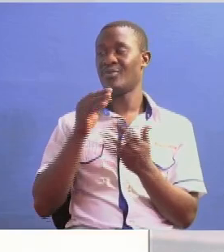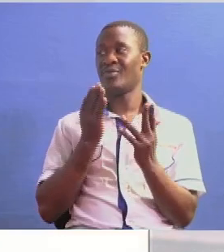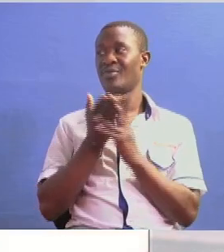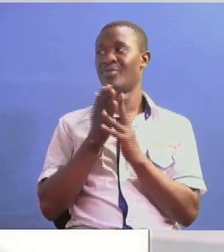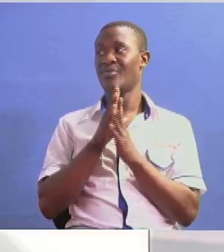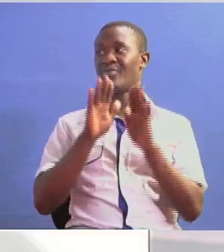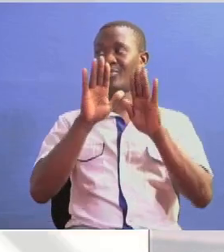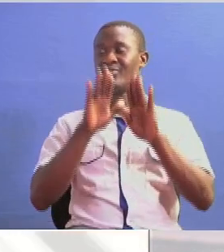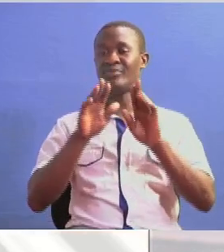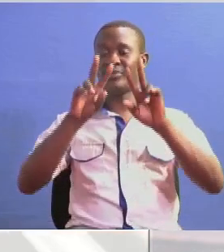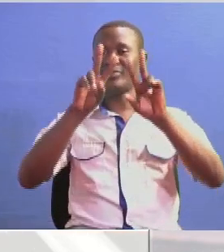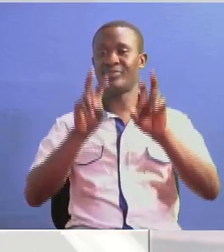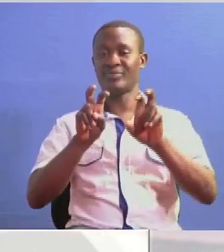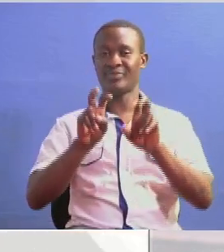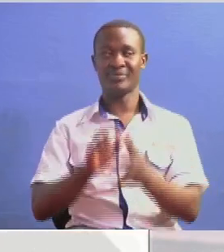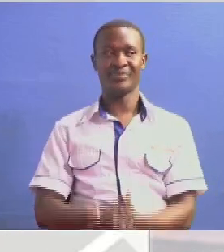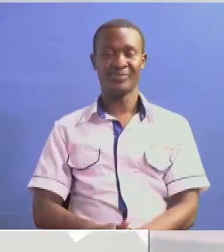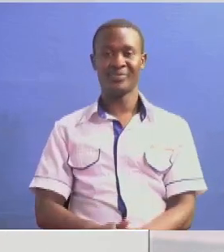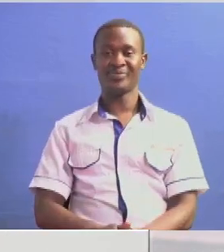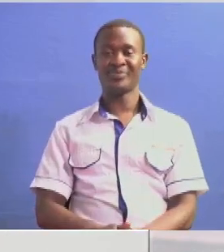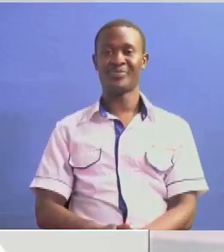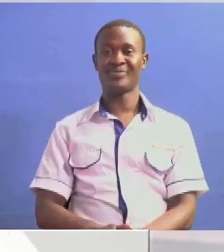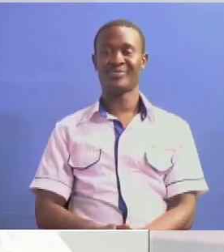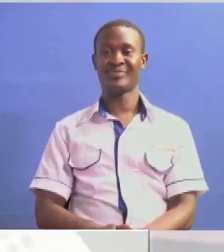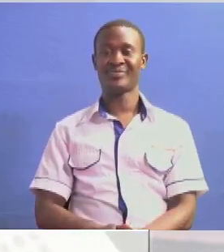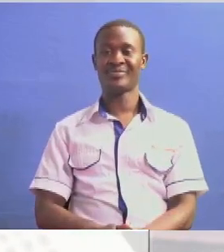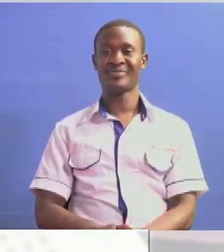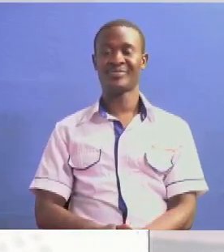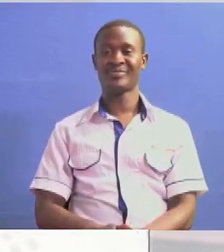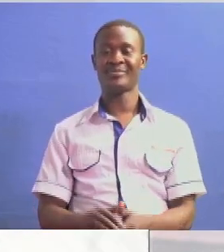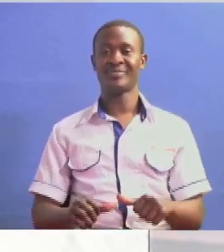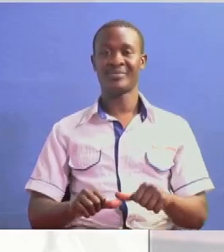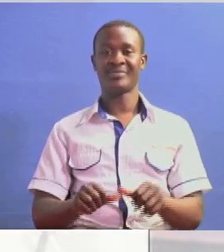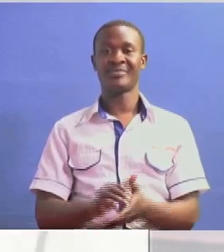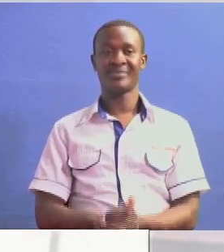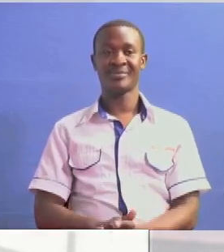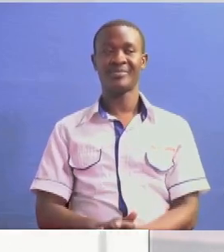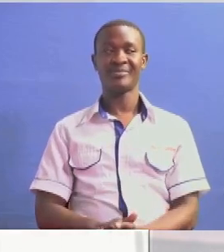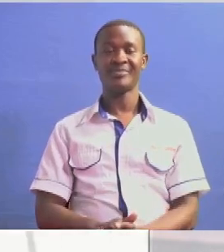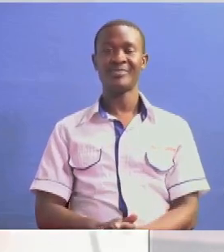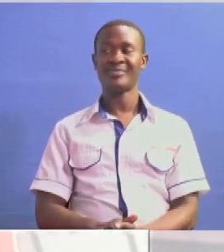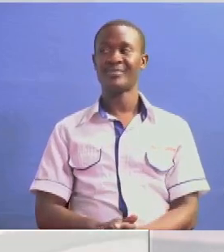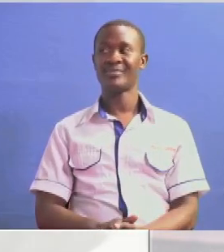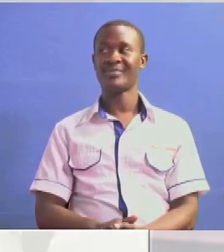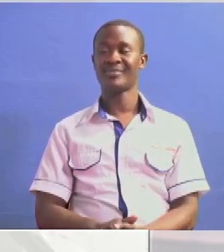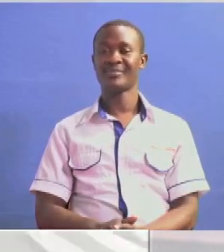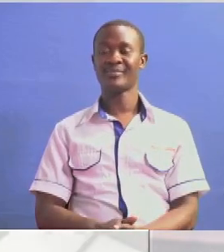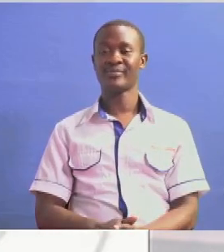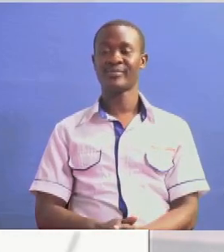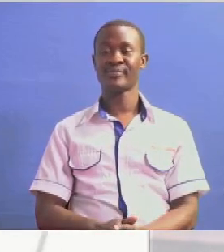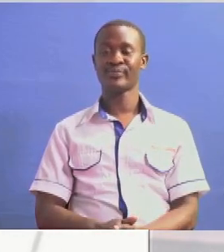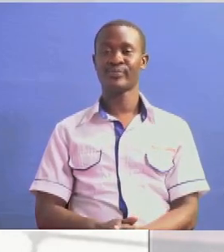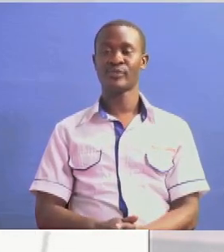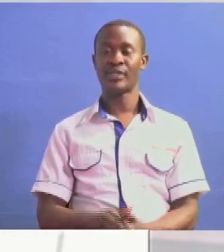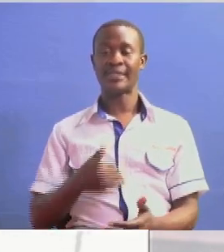this very important topic. All right, that is perfect, Doc. Now you can proceed with your insight